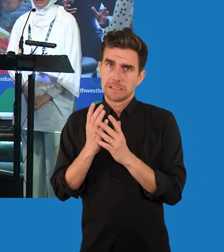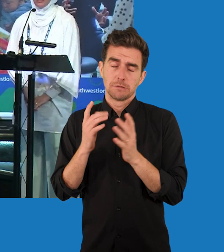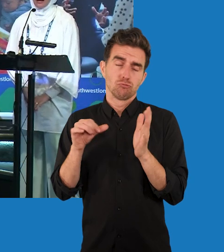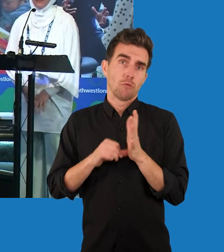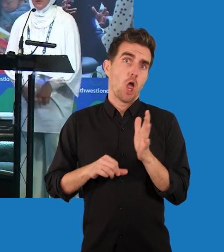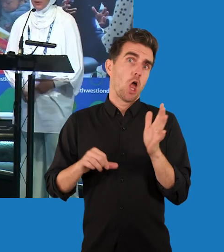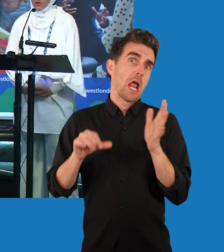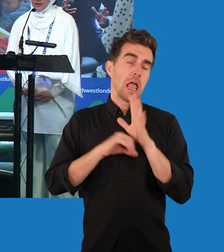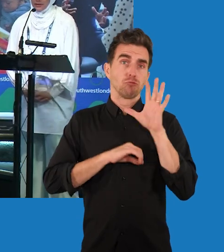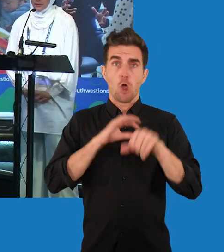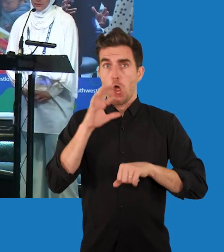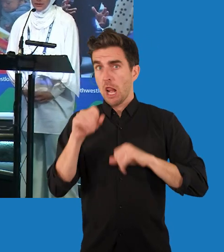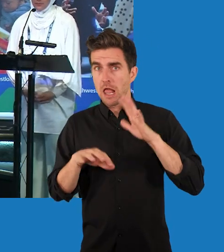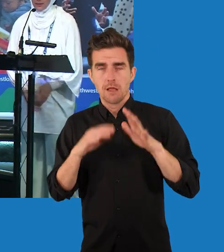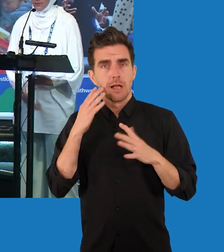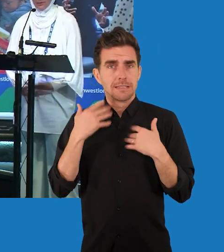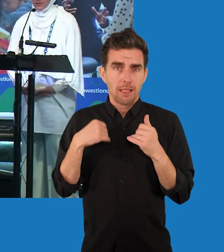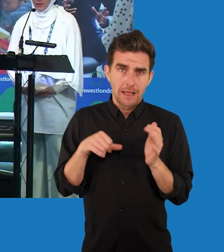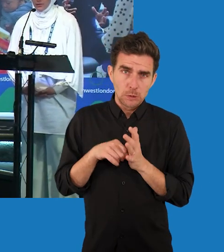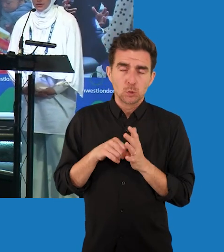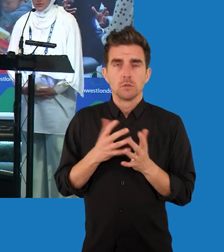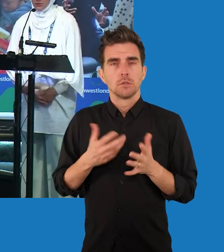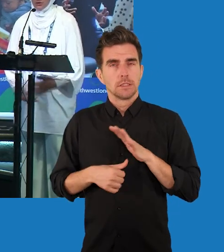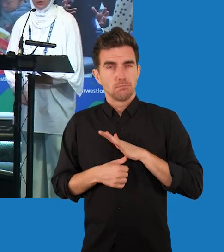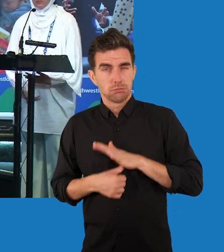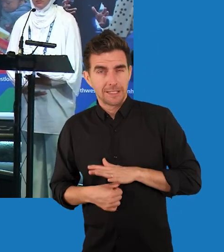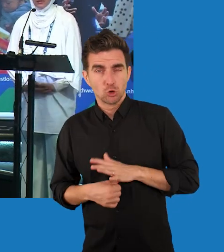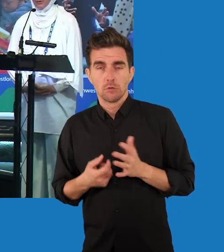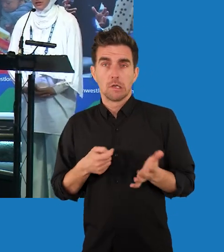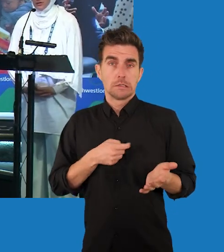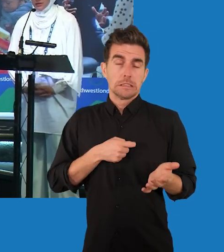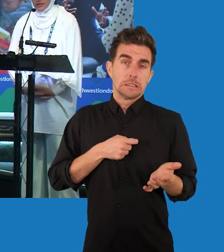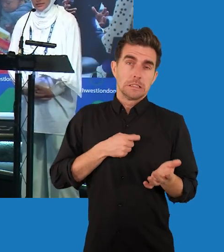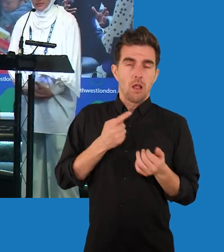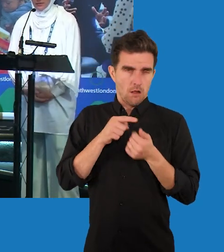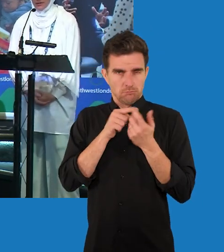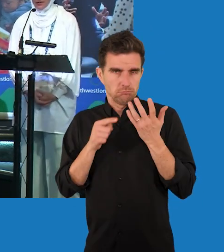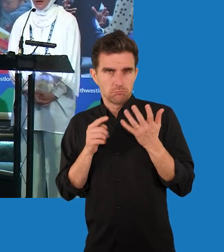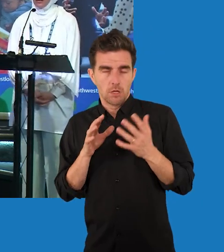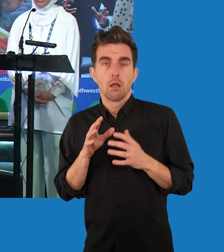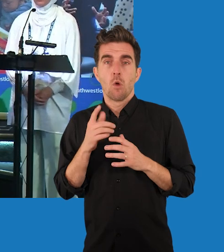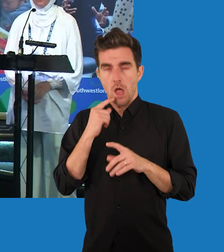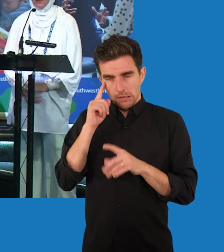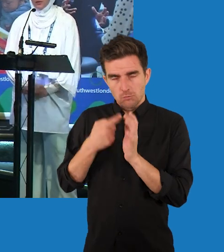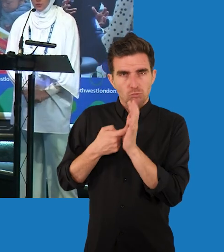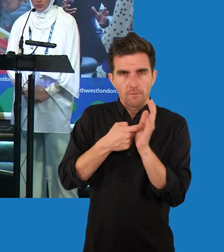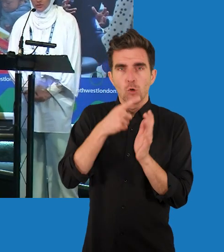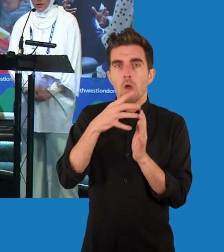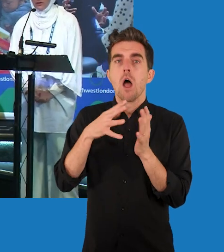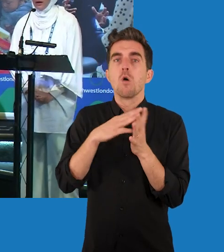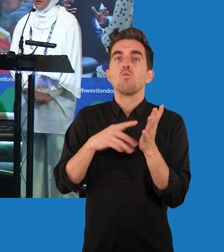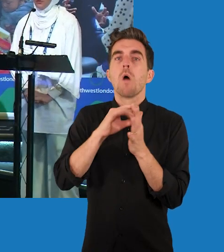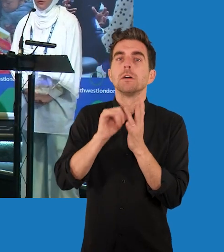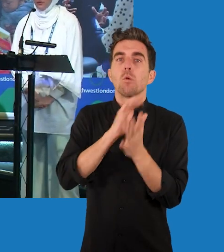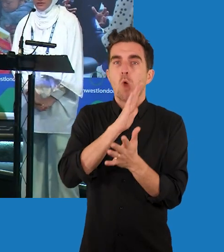time, and they were both struggling really with mental health issues, just like depression and anxiety and stuff like that. So I referred them to Talk